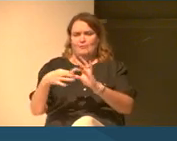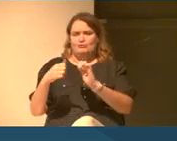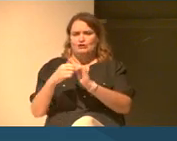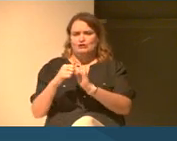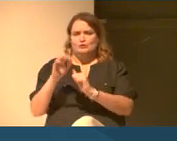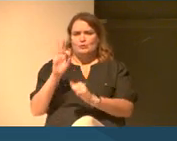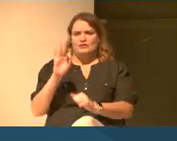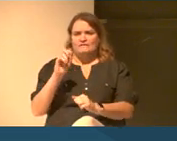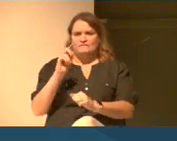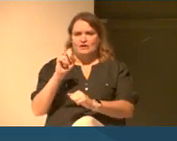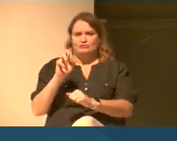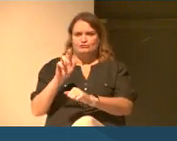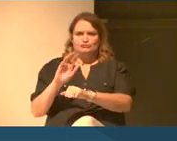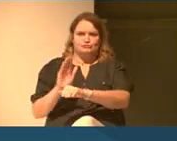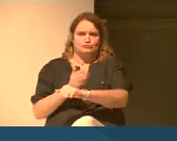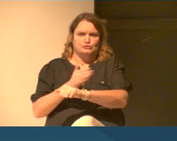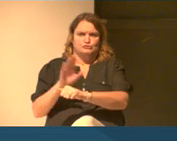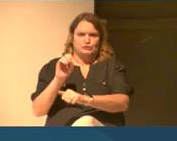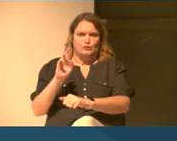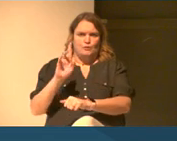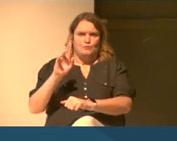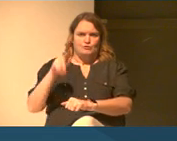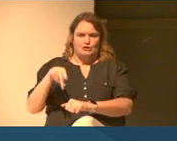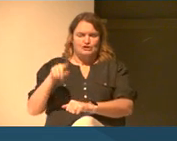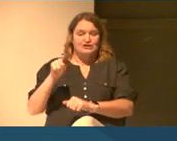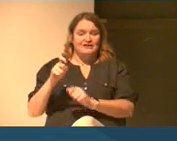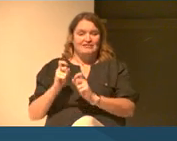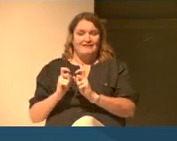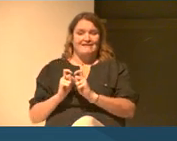Corporation. And they gifted